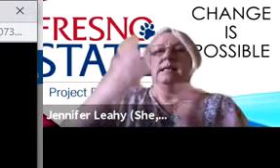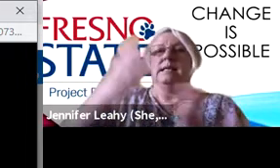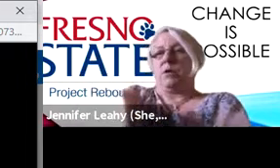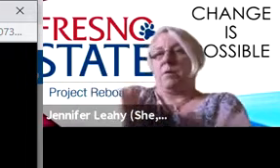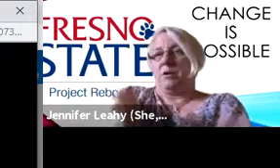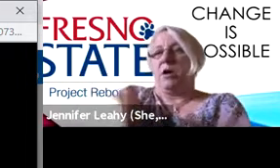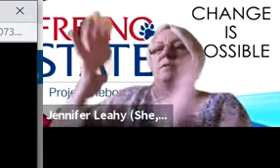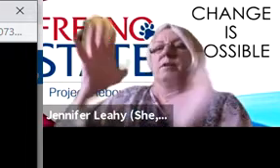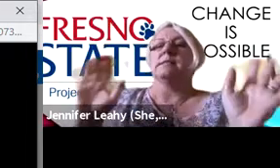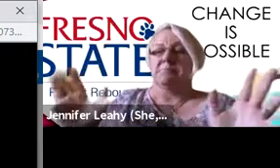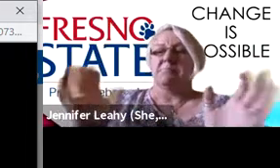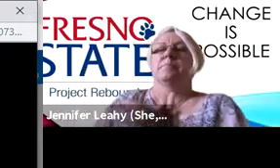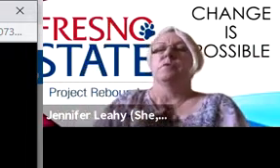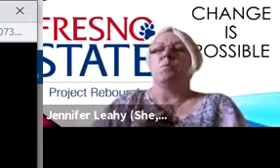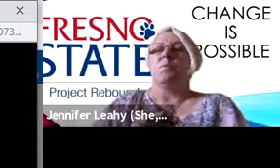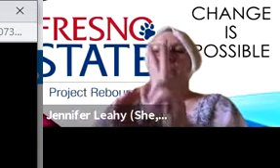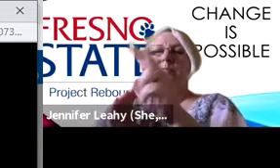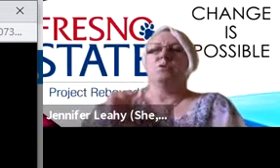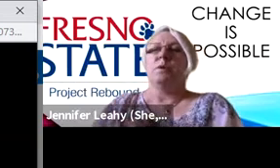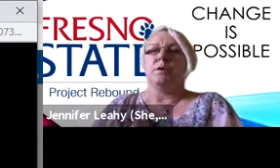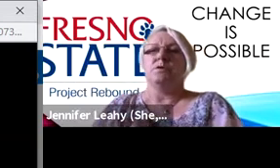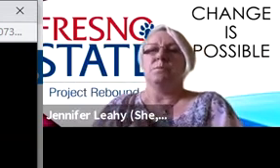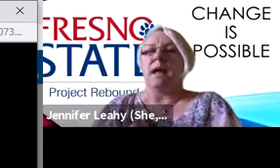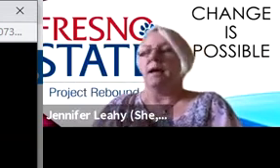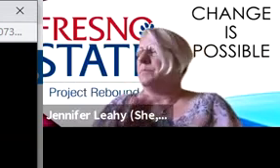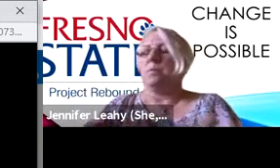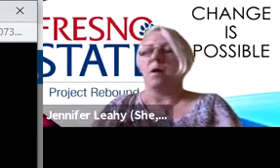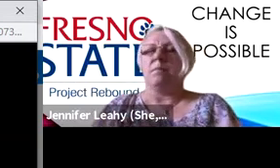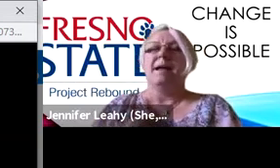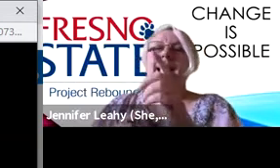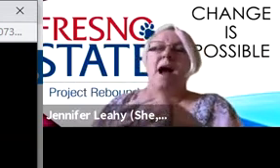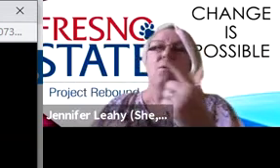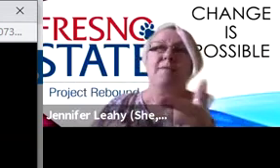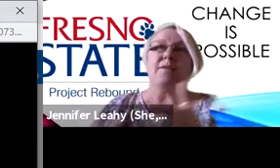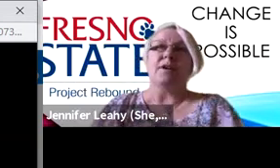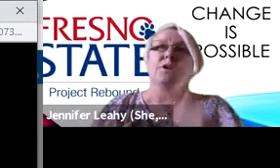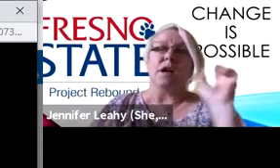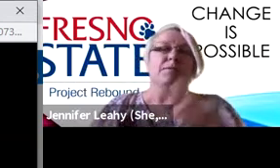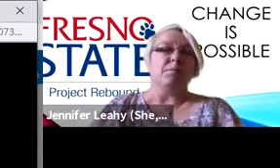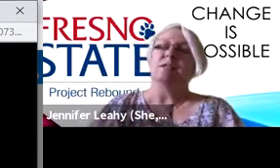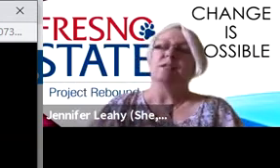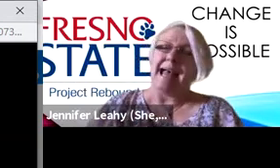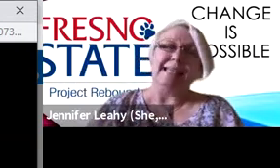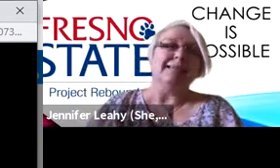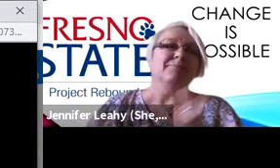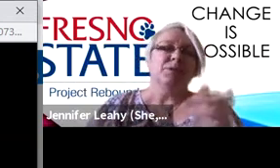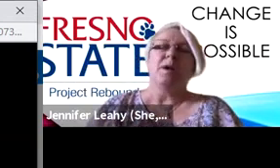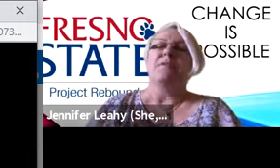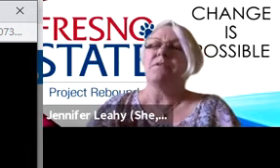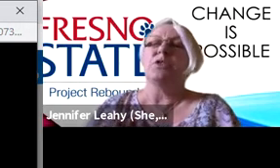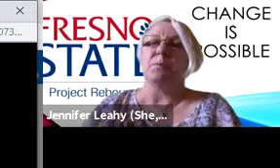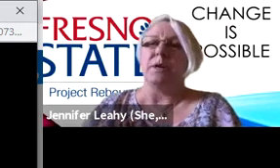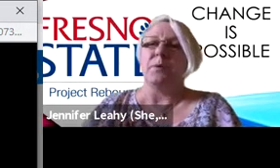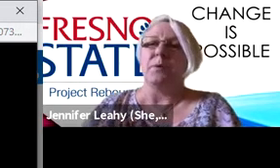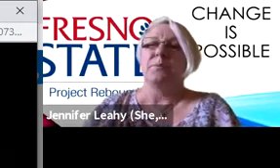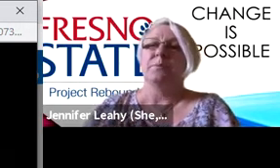FCC, you come from Clovis, no problem. 2.0 GPA, no problem. However, if you're coming from Merced, you have